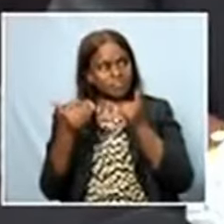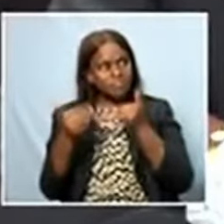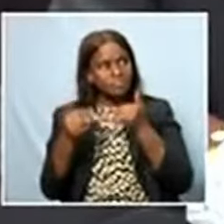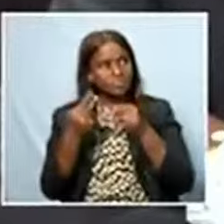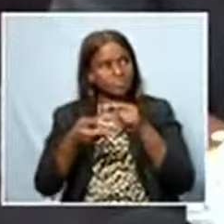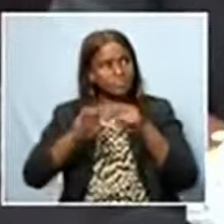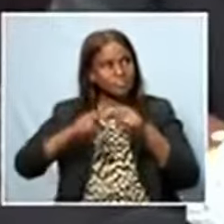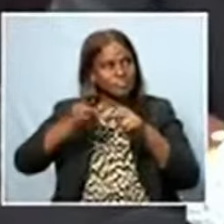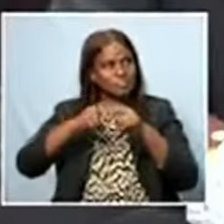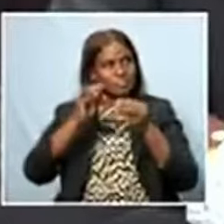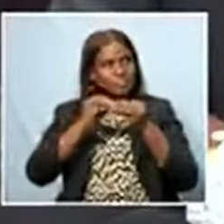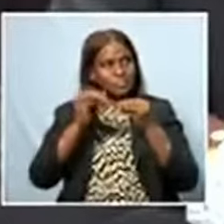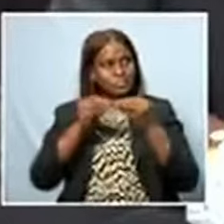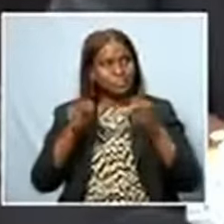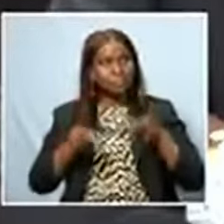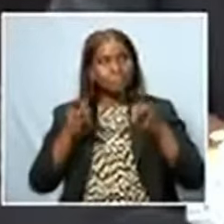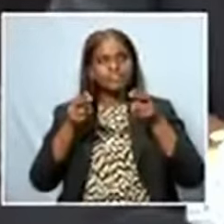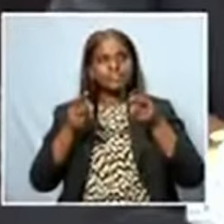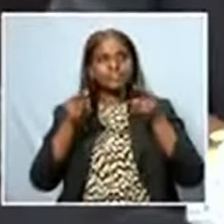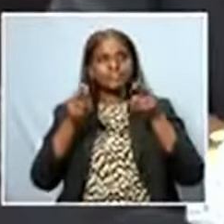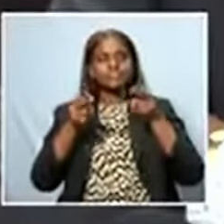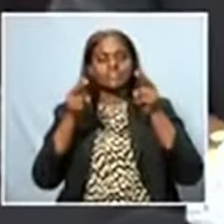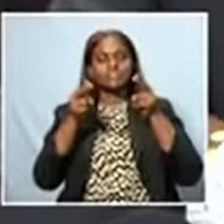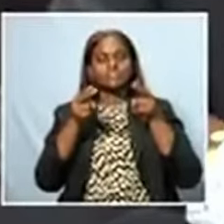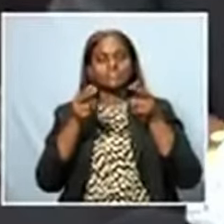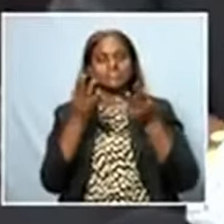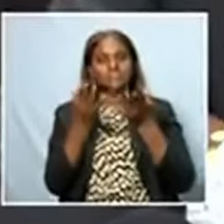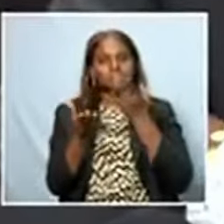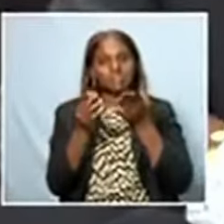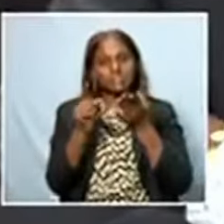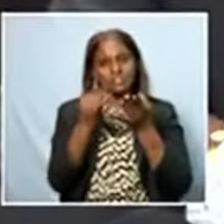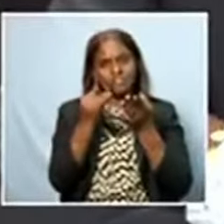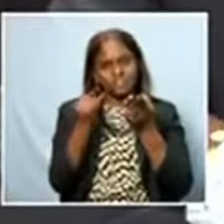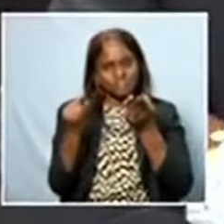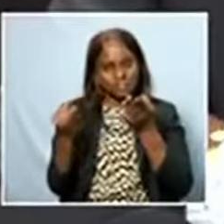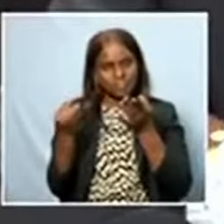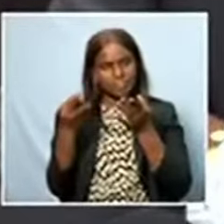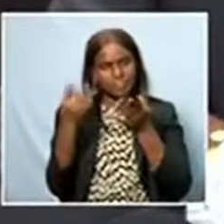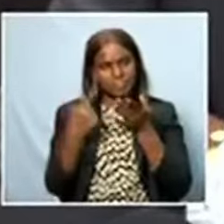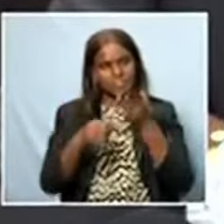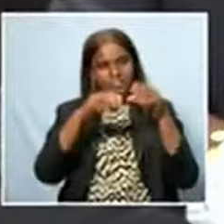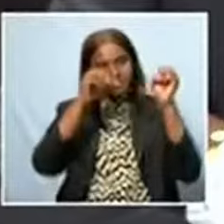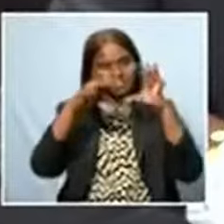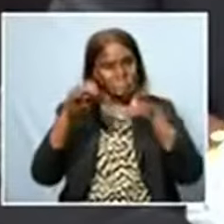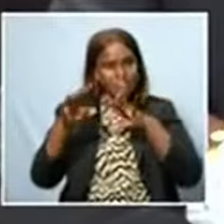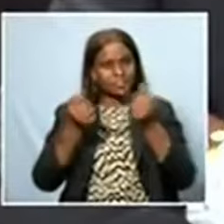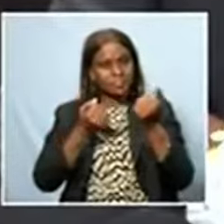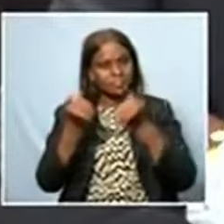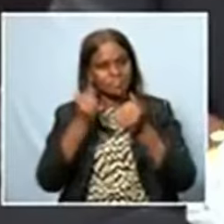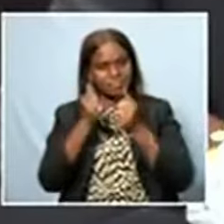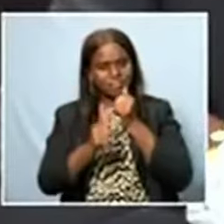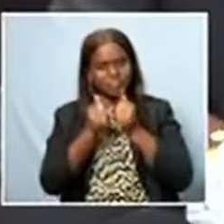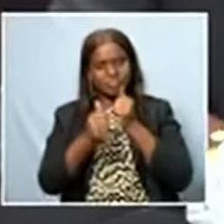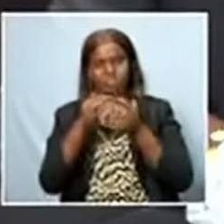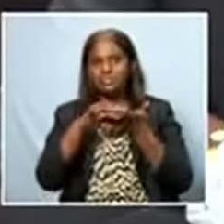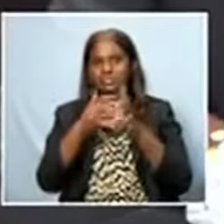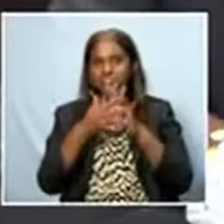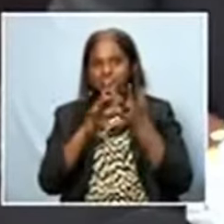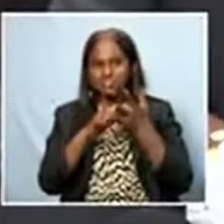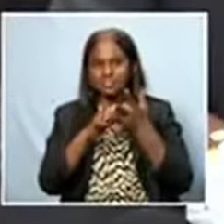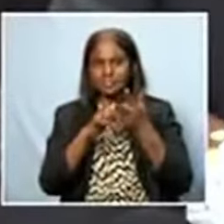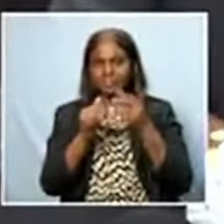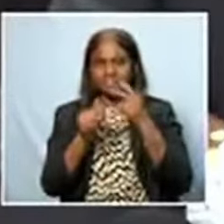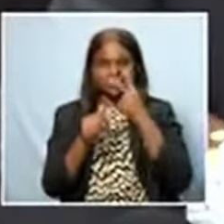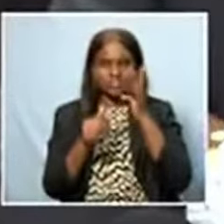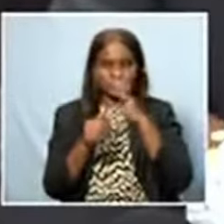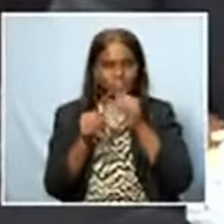up, apart from maybe the issue of the electric motor vehicles, those which are hybrid, where you have